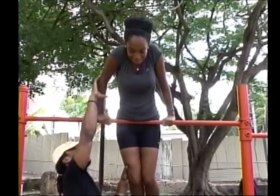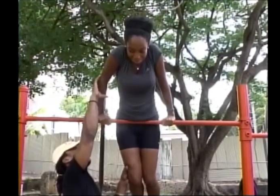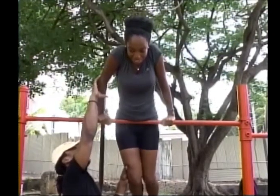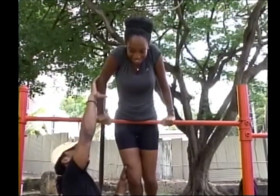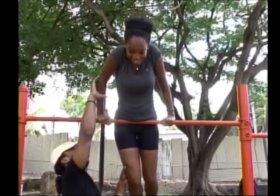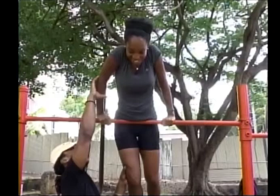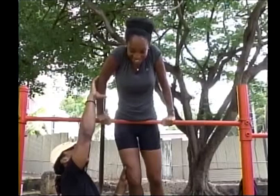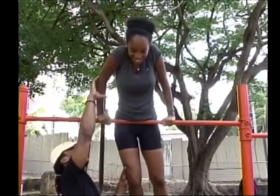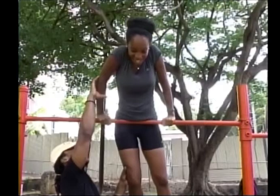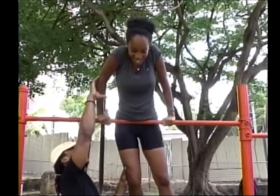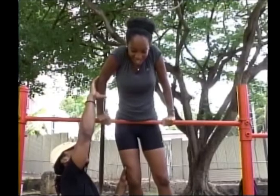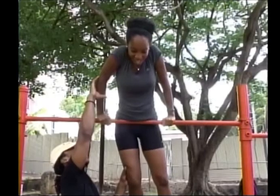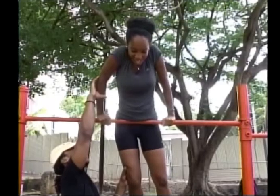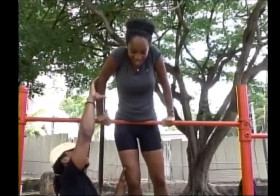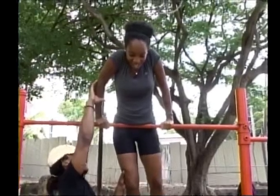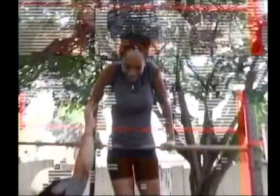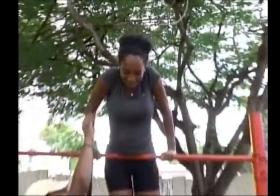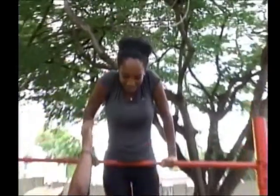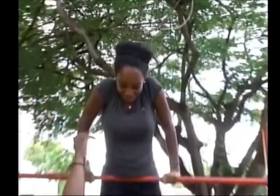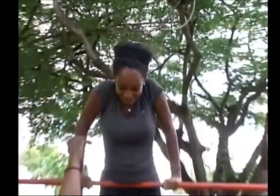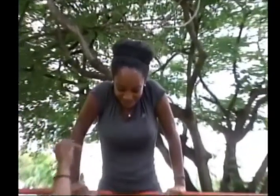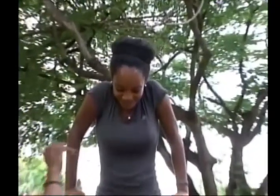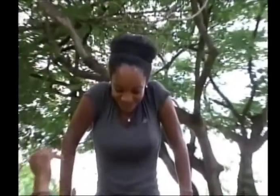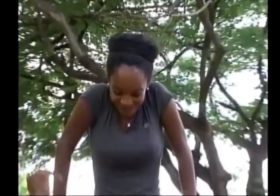Lean towards me. Come on.